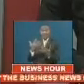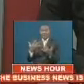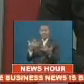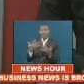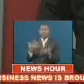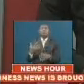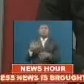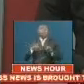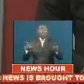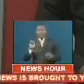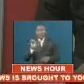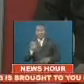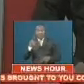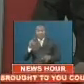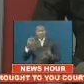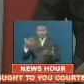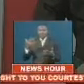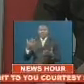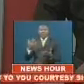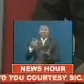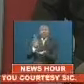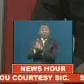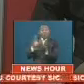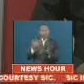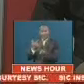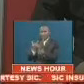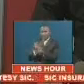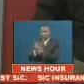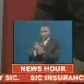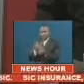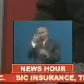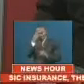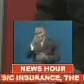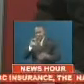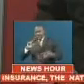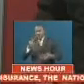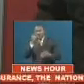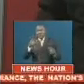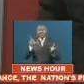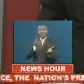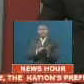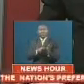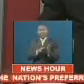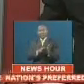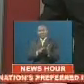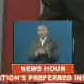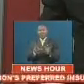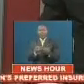ratify the agreement. The new EU ambassador to Ghana revealed this development in his maiden encounter with the press.